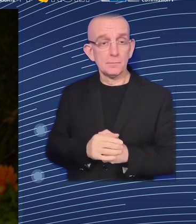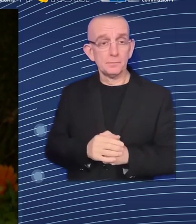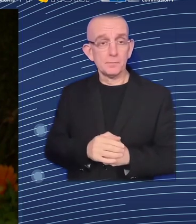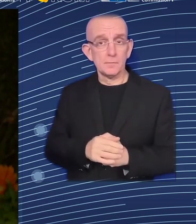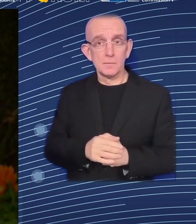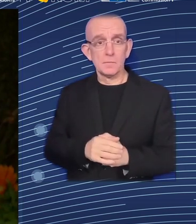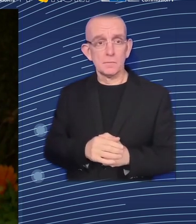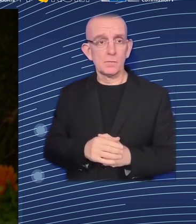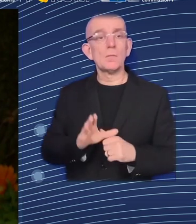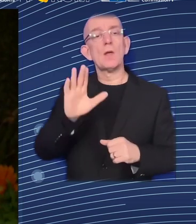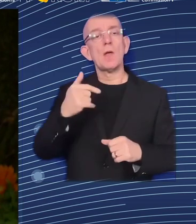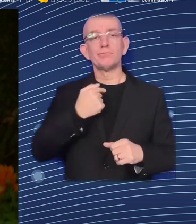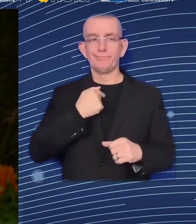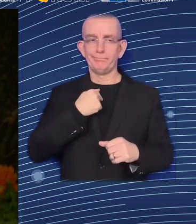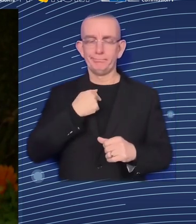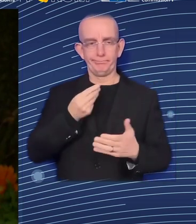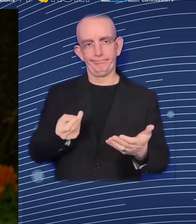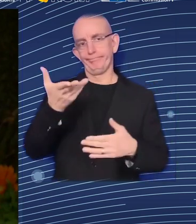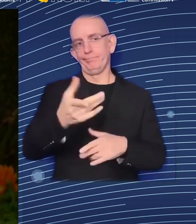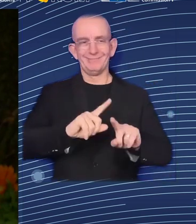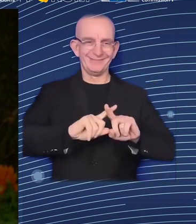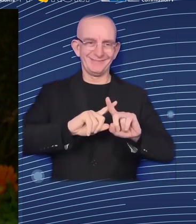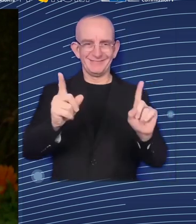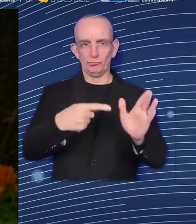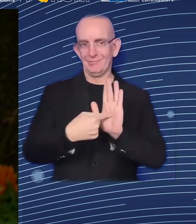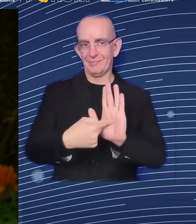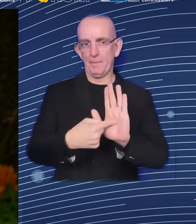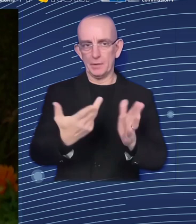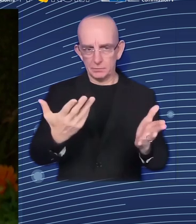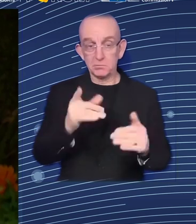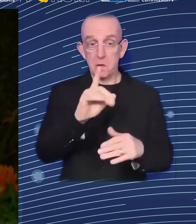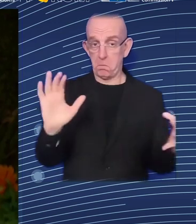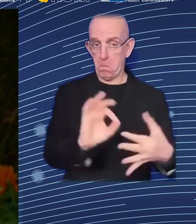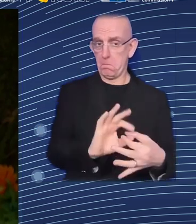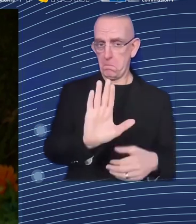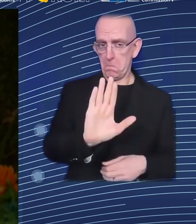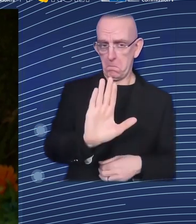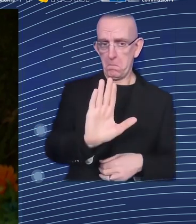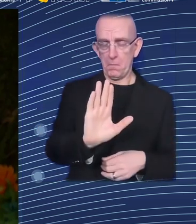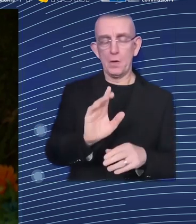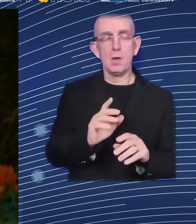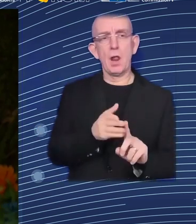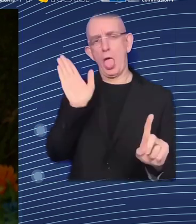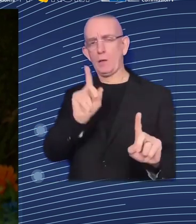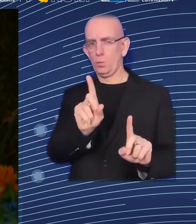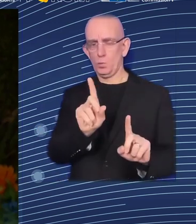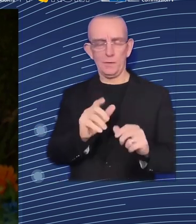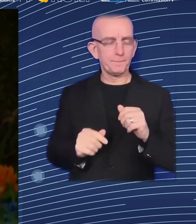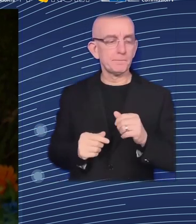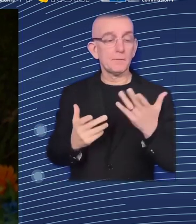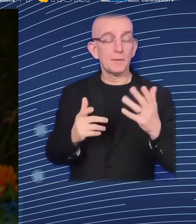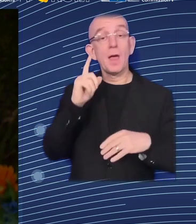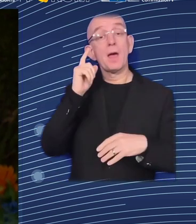pay, and that this somehow contributes to pay gap. But I think just recently I've read a study